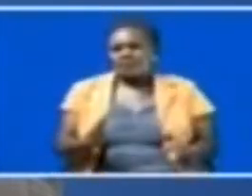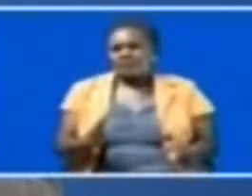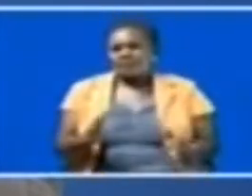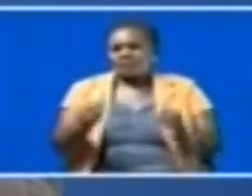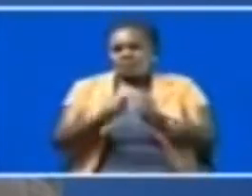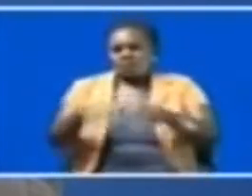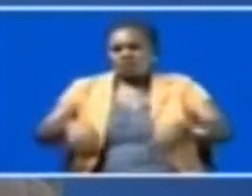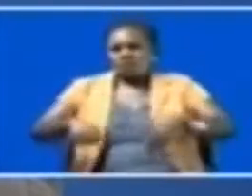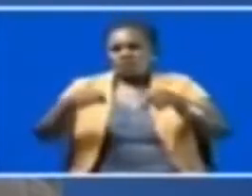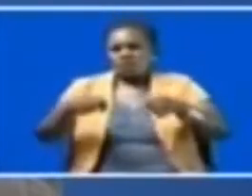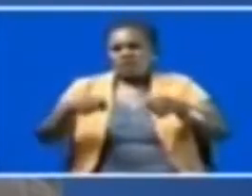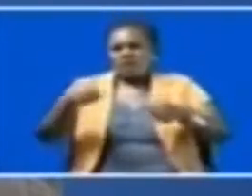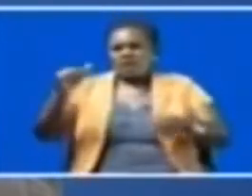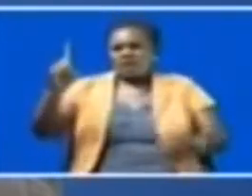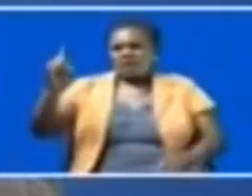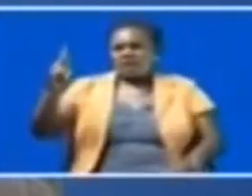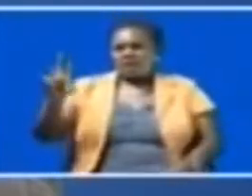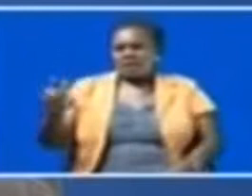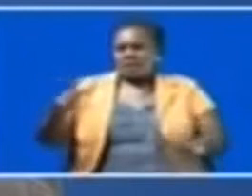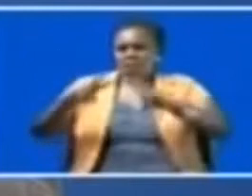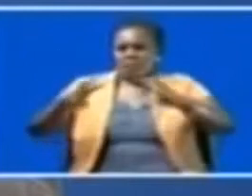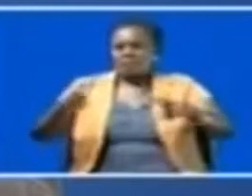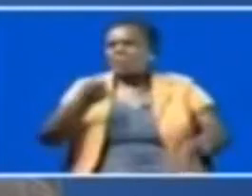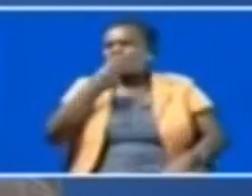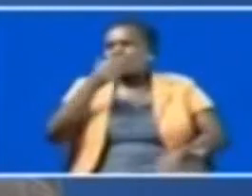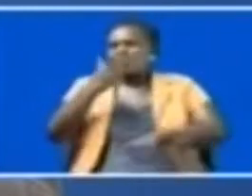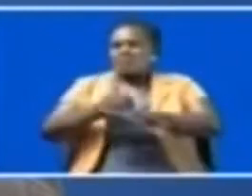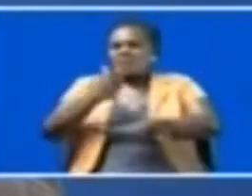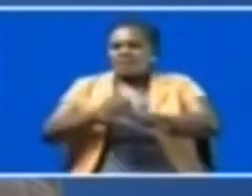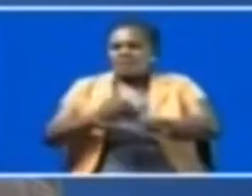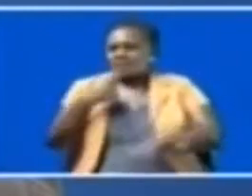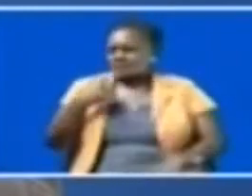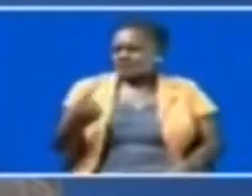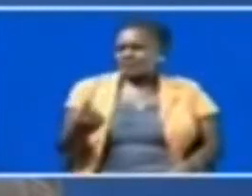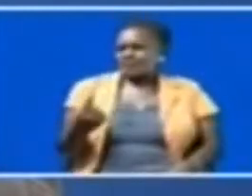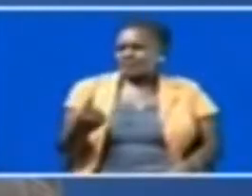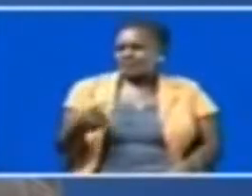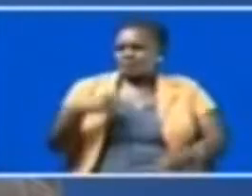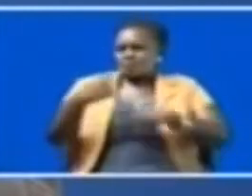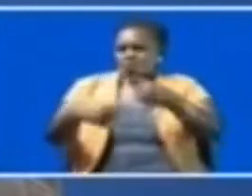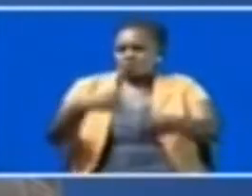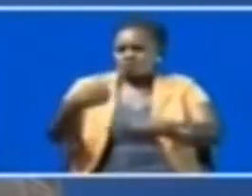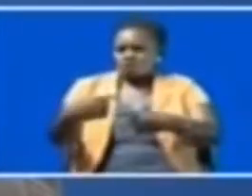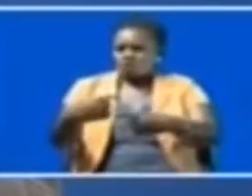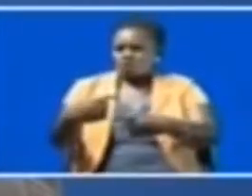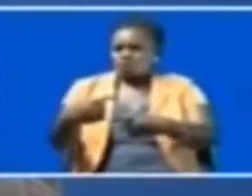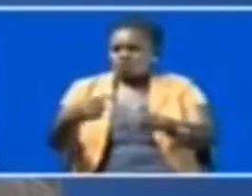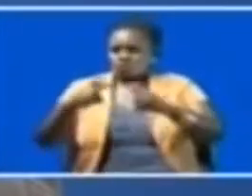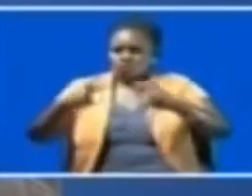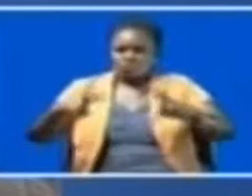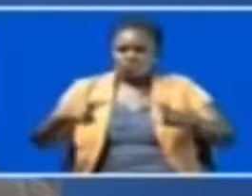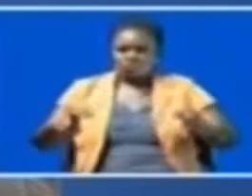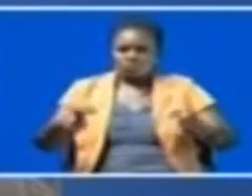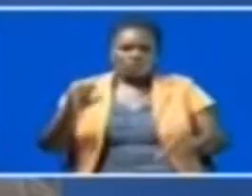na mwenyekiti wao Patrick Adera walikagua dawa ghushi madukani. Walisema kwamba wataendelea na shughuli hiyo kutokana na